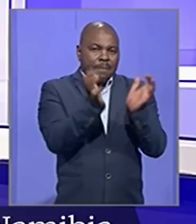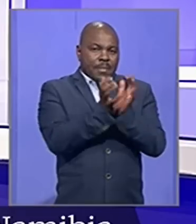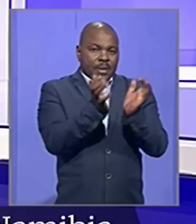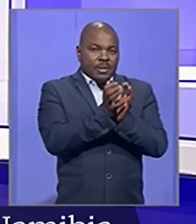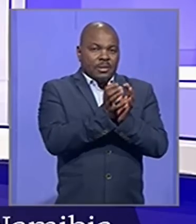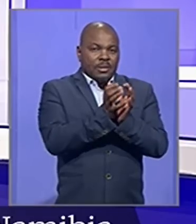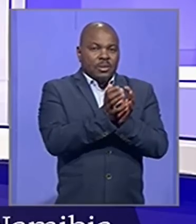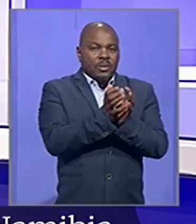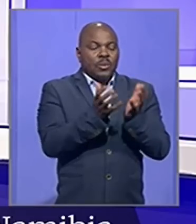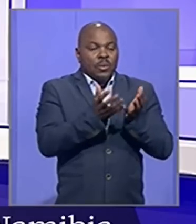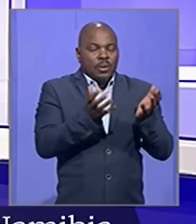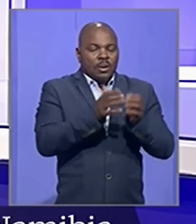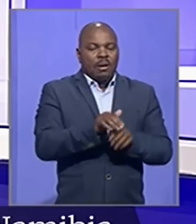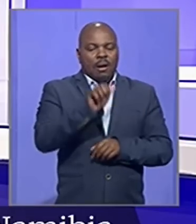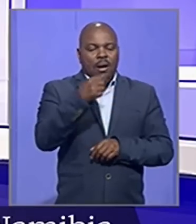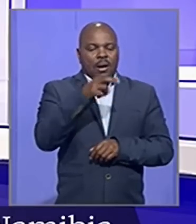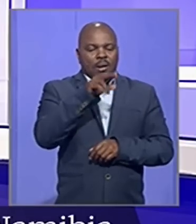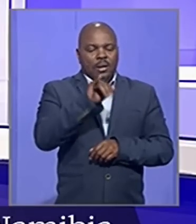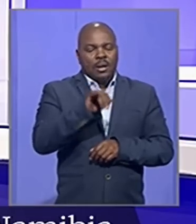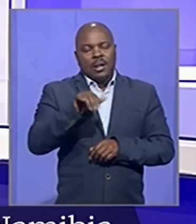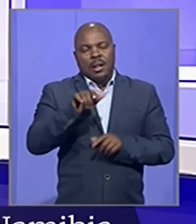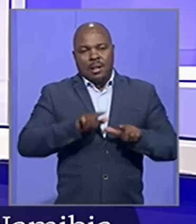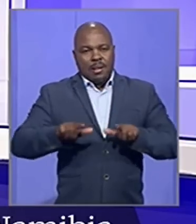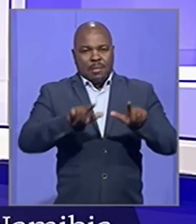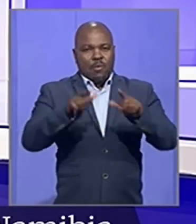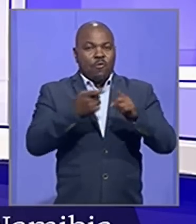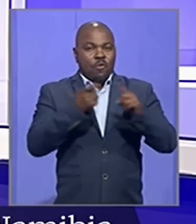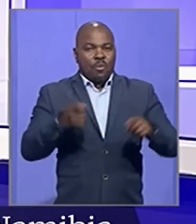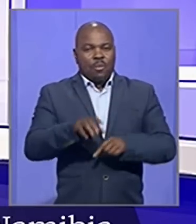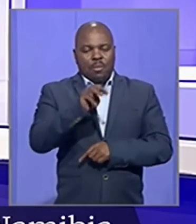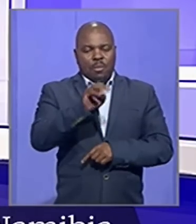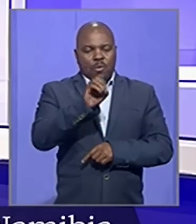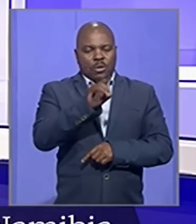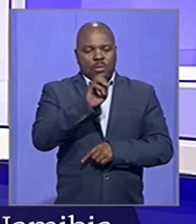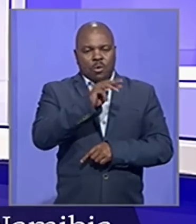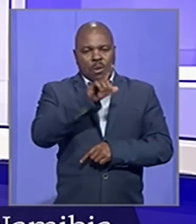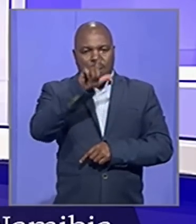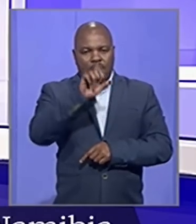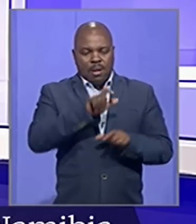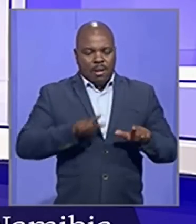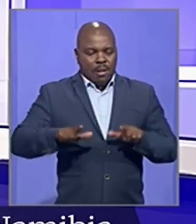e beakantšwego ke AgriLim ka Modimolle Limpopo.